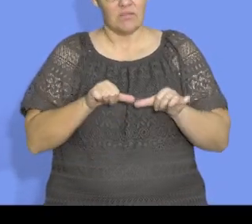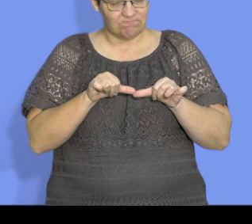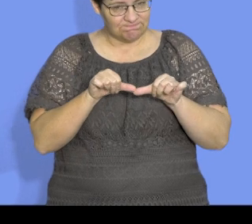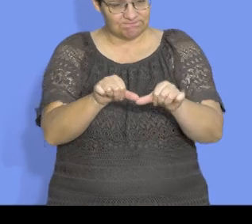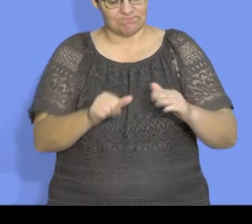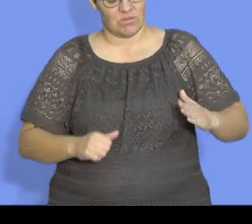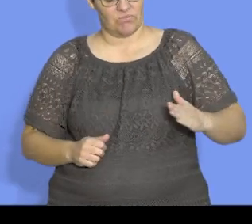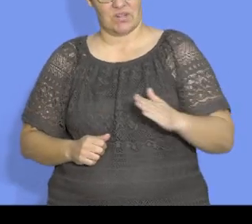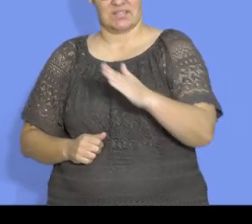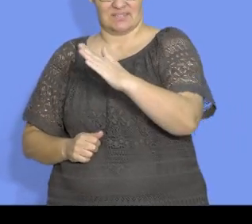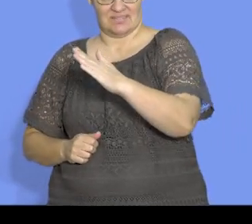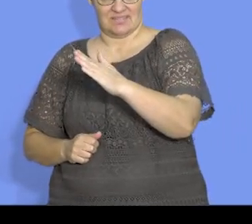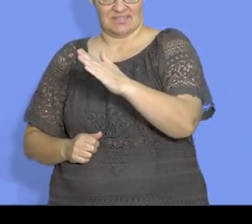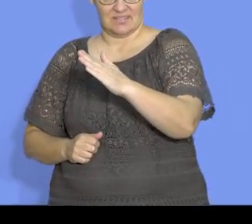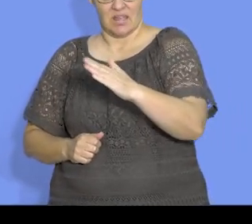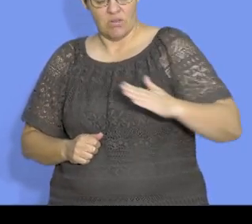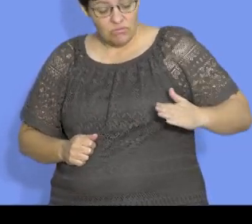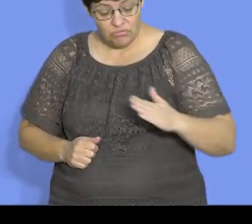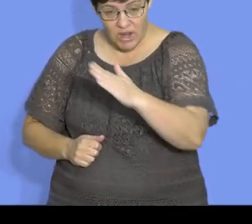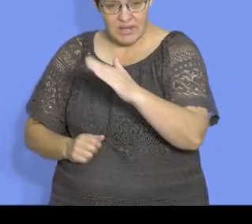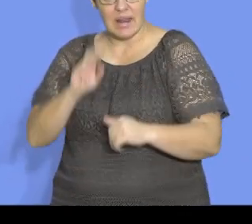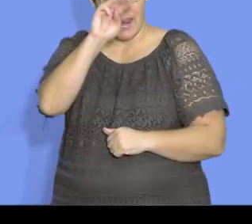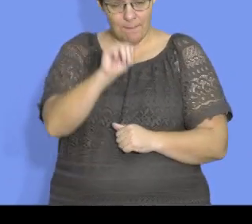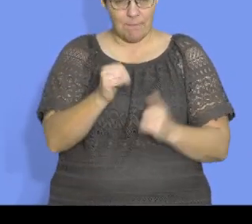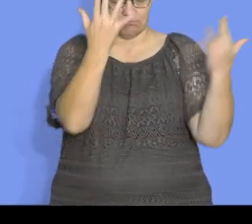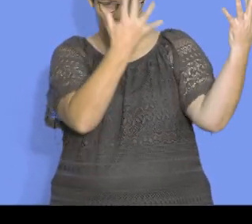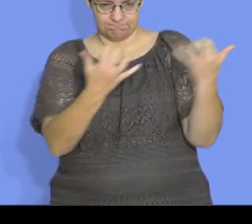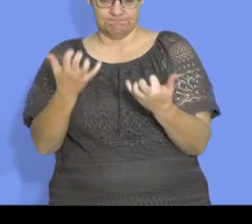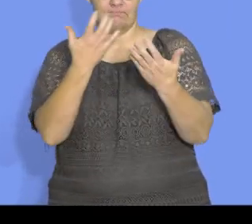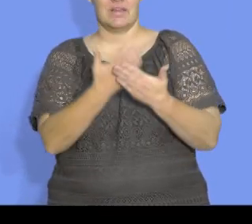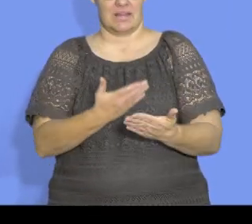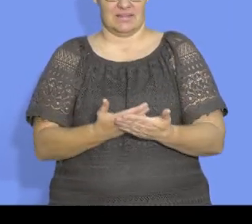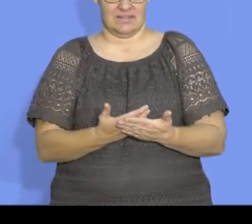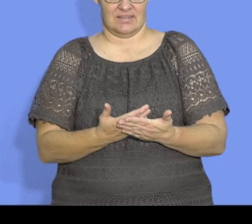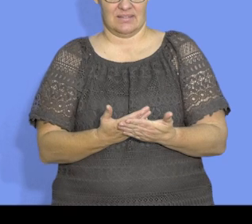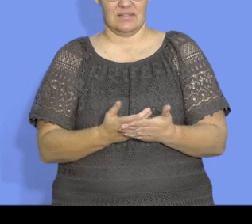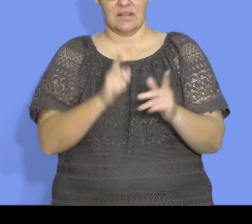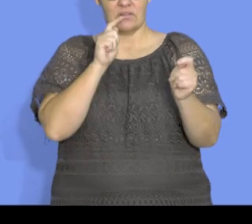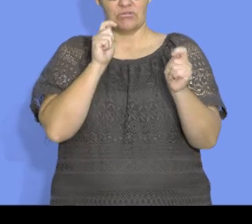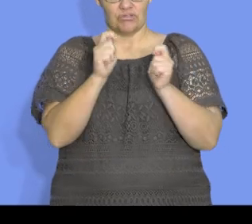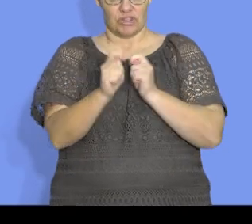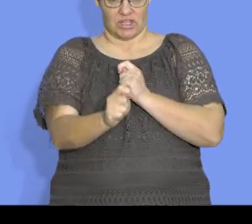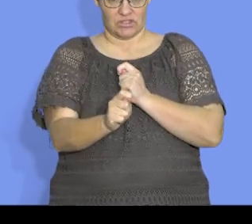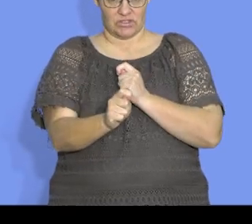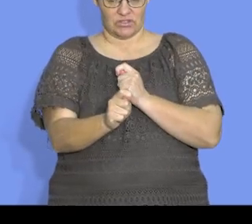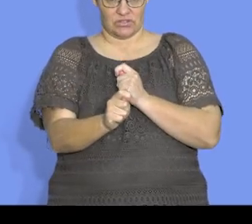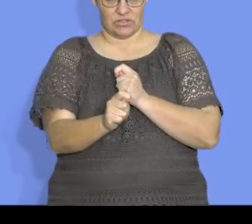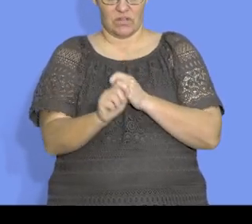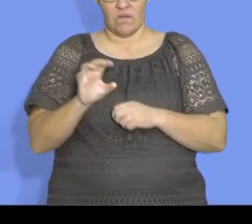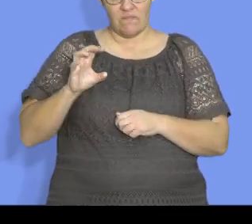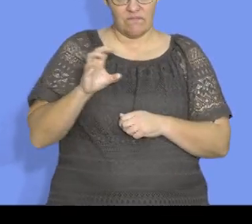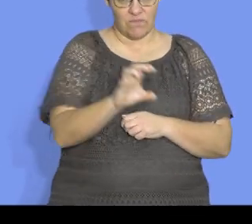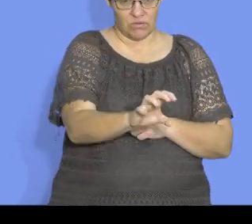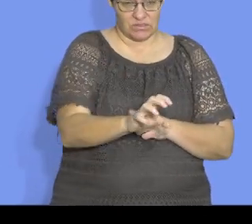constant gradient. We can work out the gradient by looking and seeing the change in the